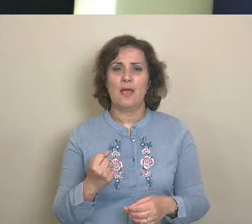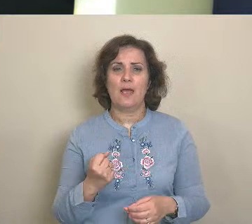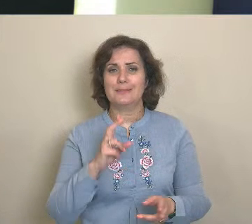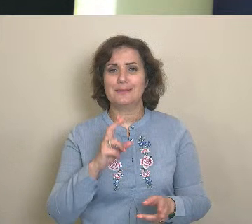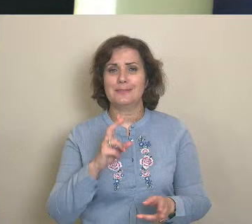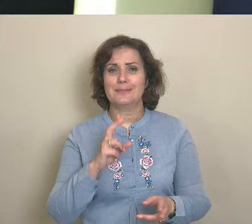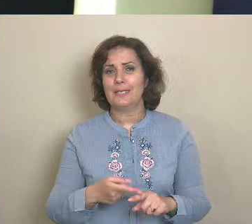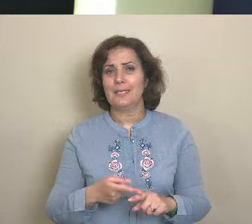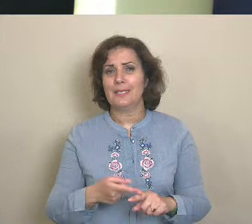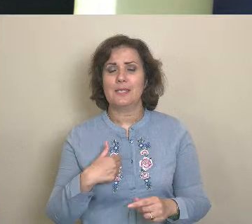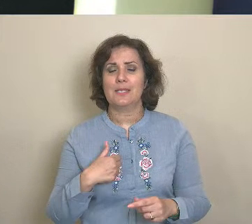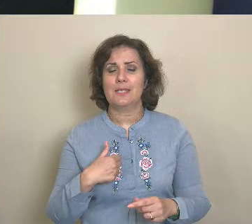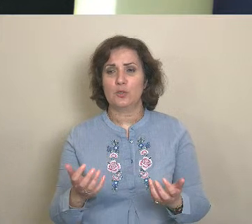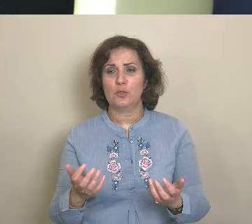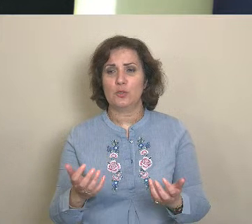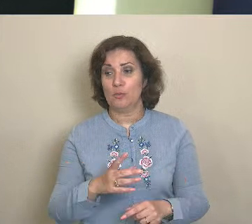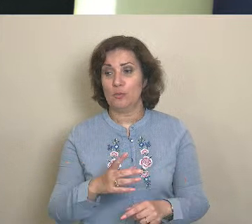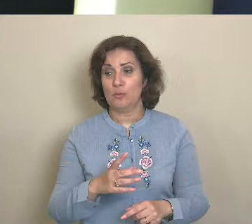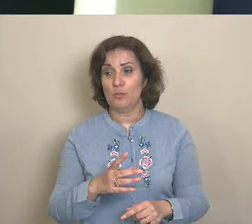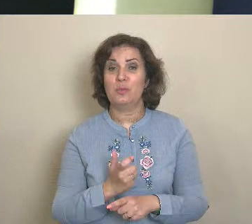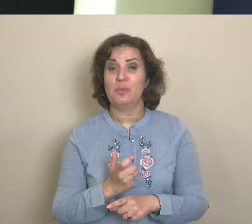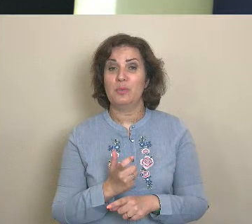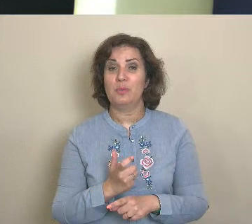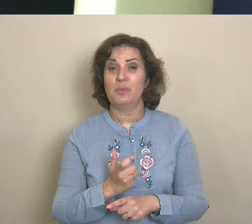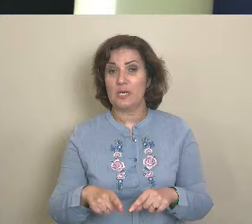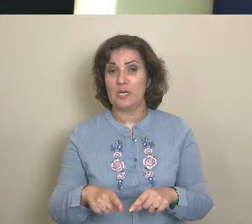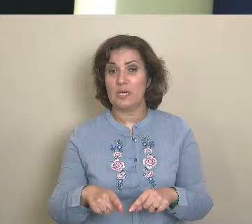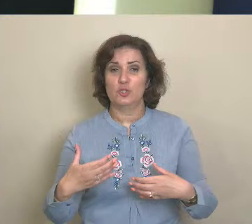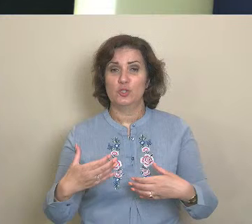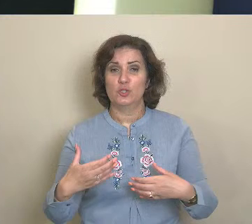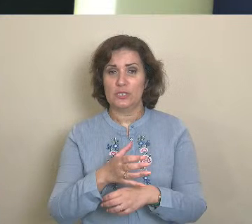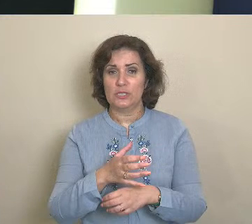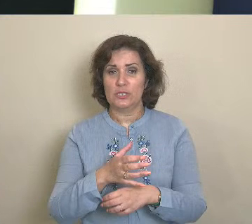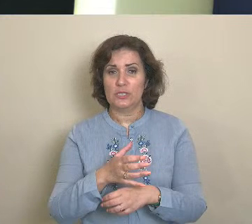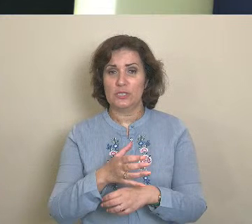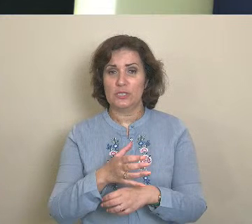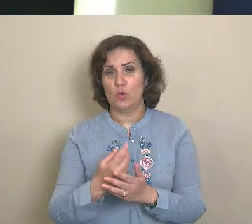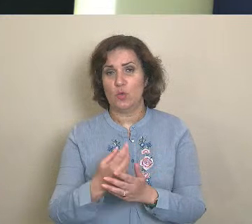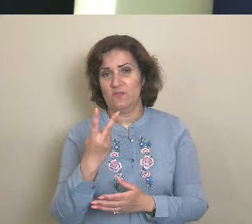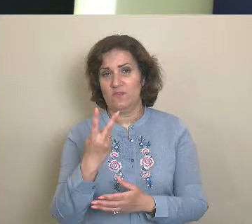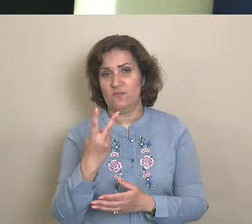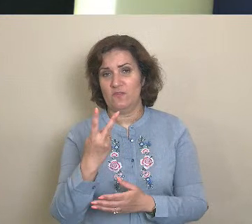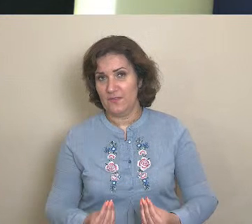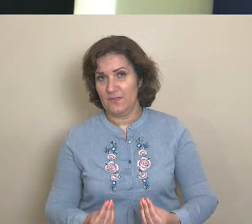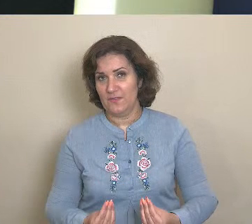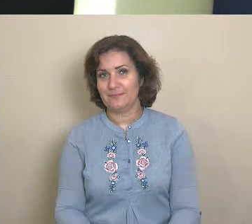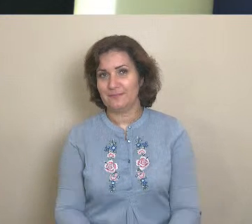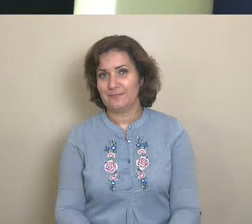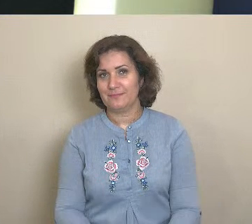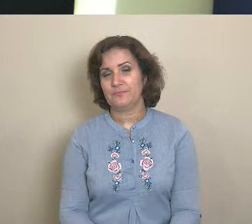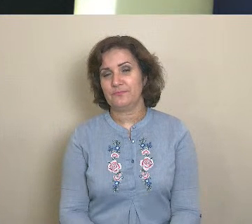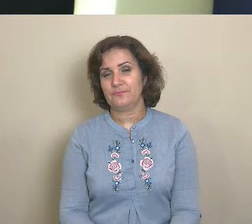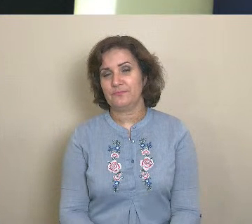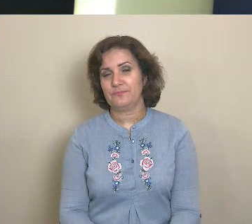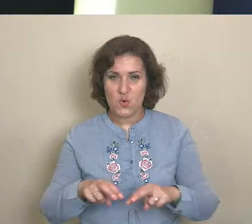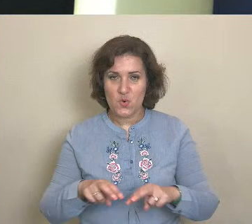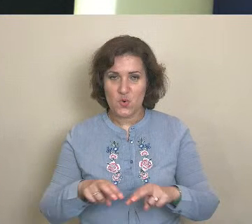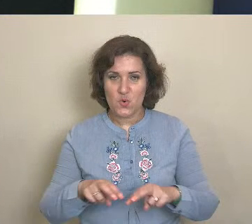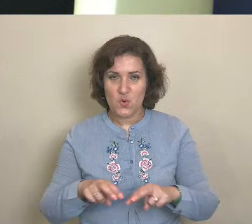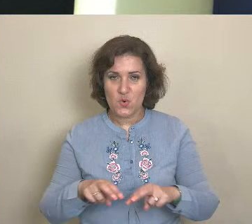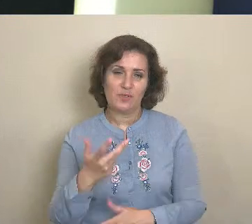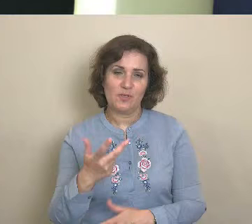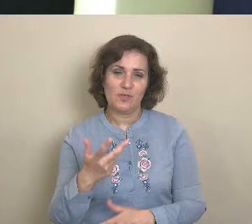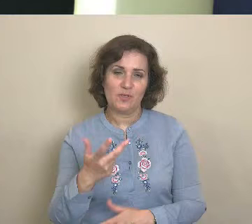quickly respond to all the complaints that we receive. But to reduce the time, we need to reduce the time for